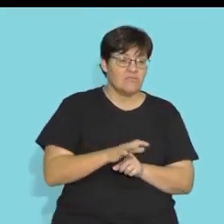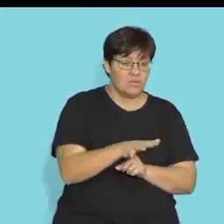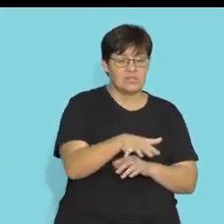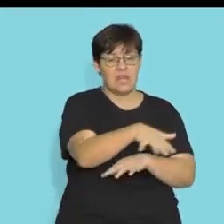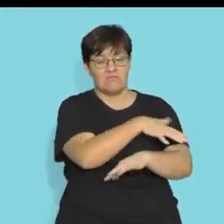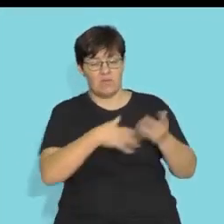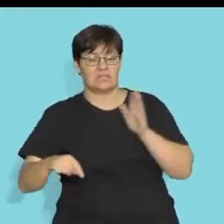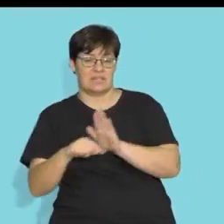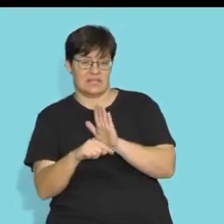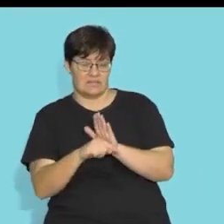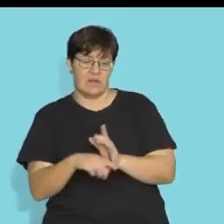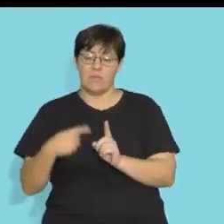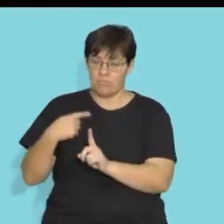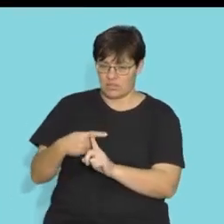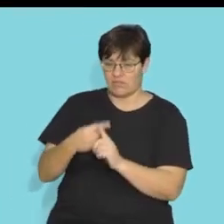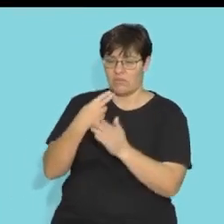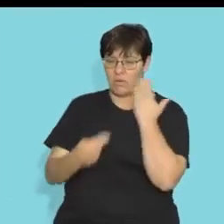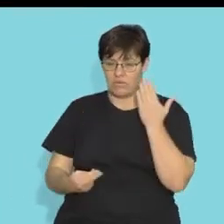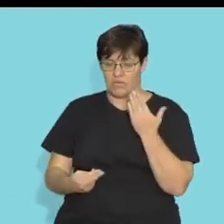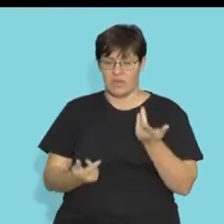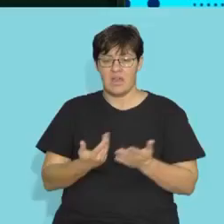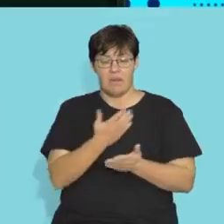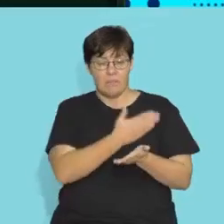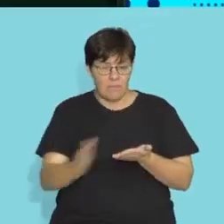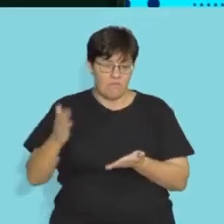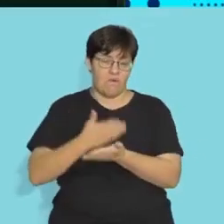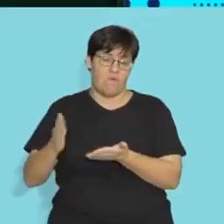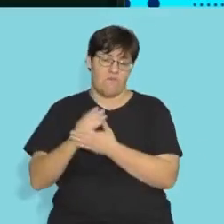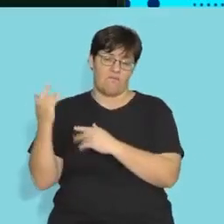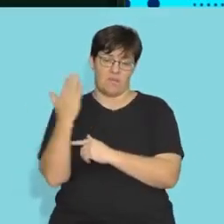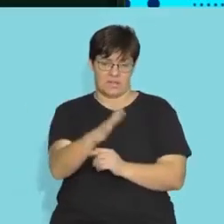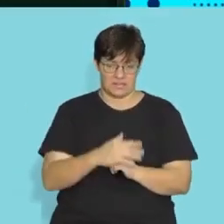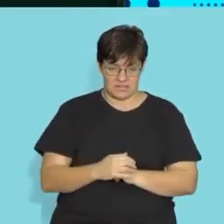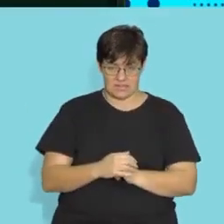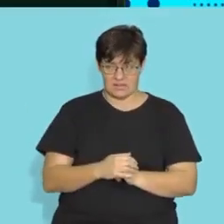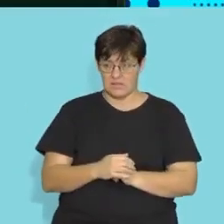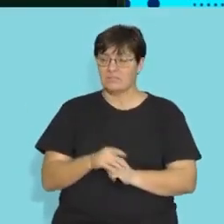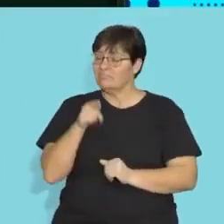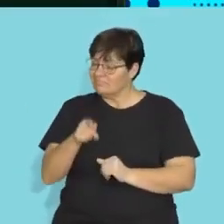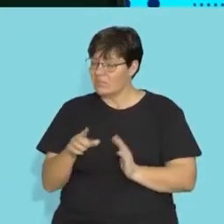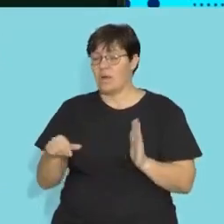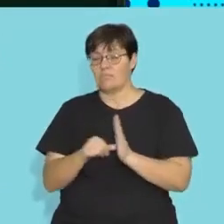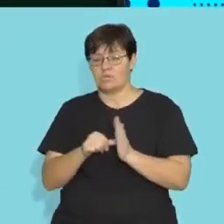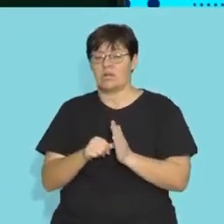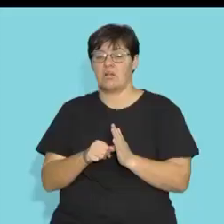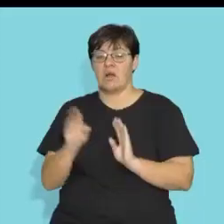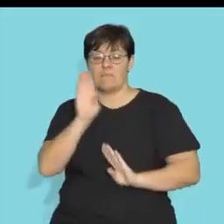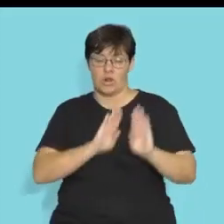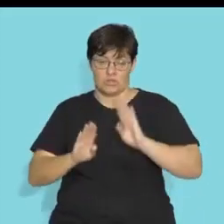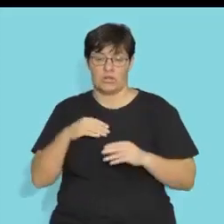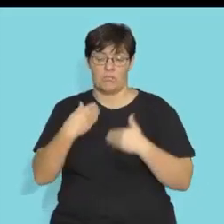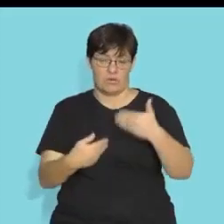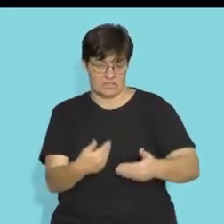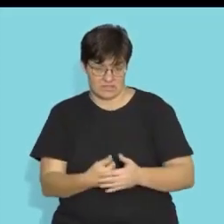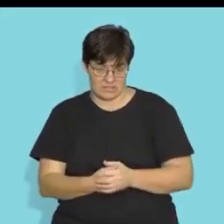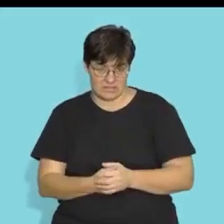can influence the environment negatively and positively if we remove the plants. We see that transpiration is an important